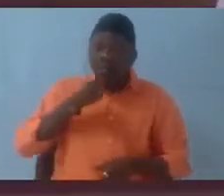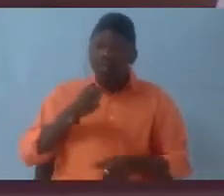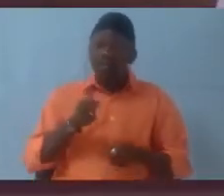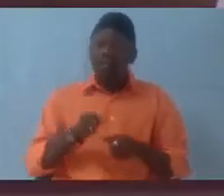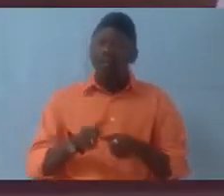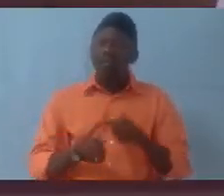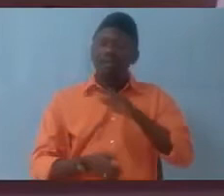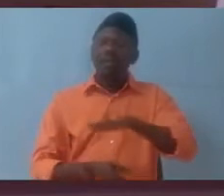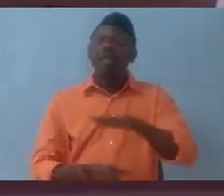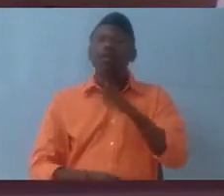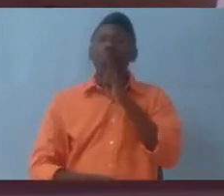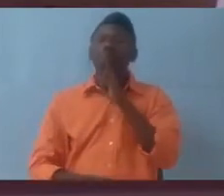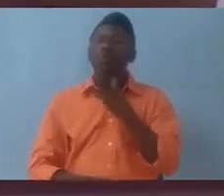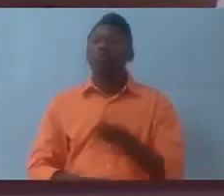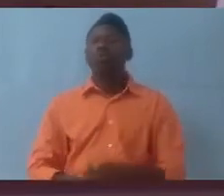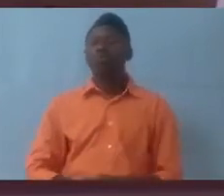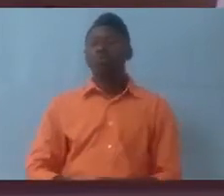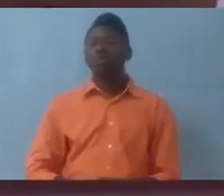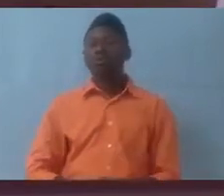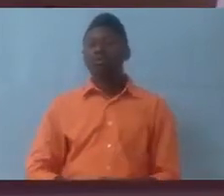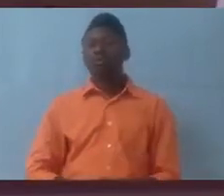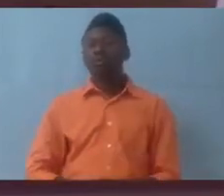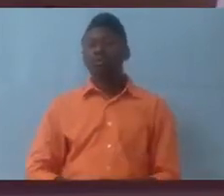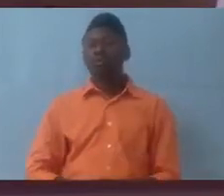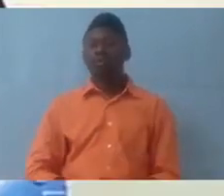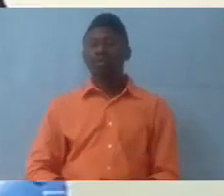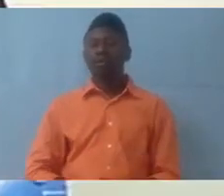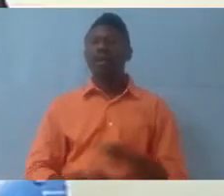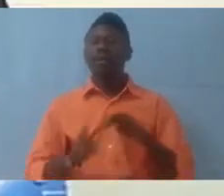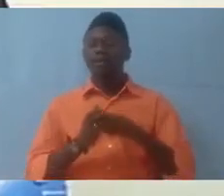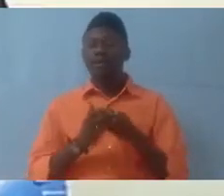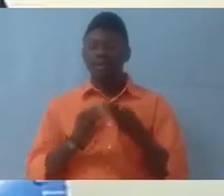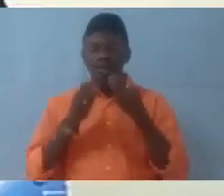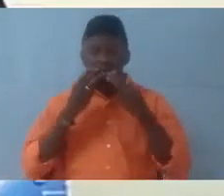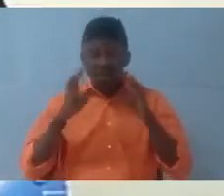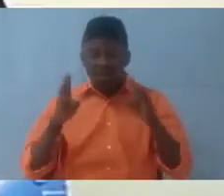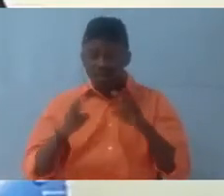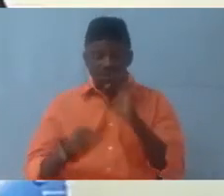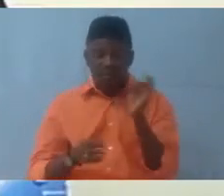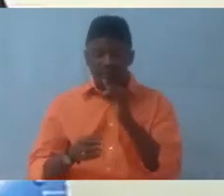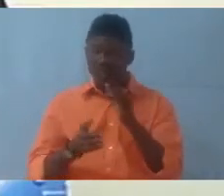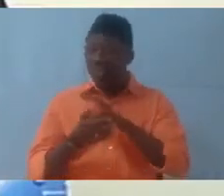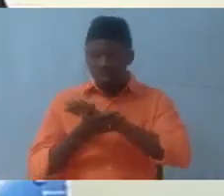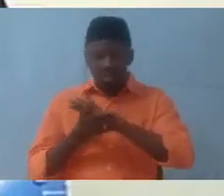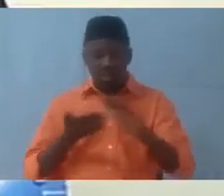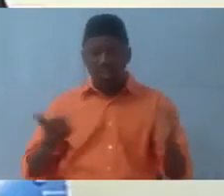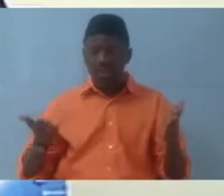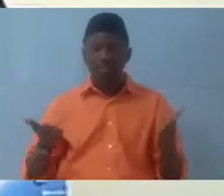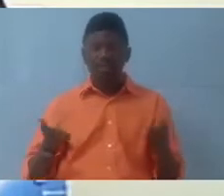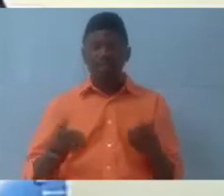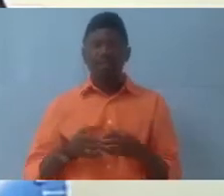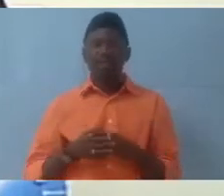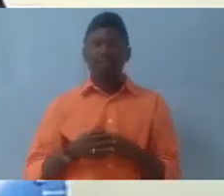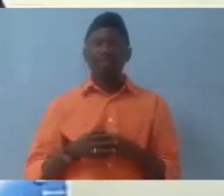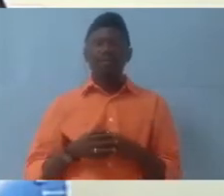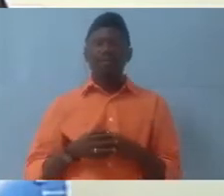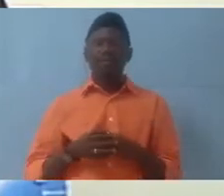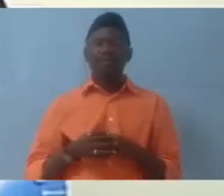jema sowe xale bobu. The message was very very clear. Wa ba ta xel bi na leron na de that